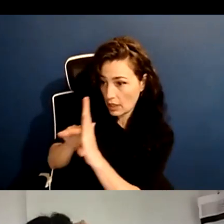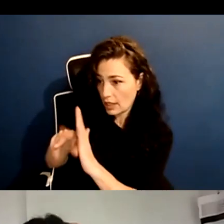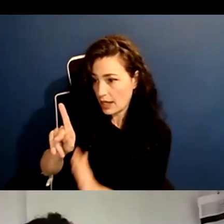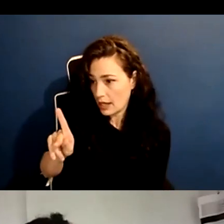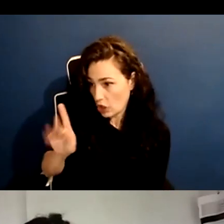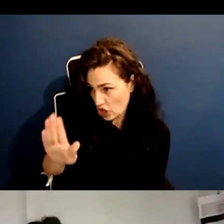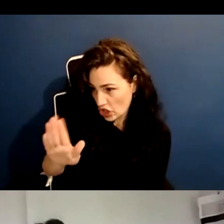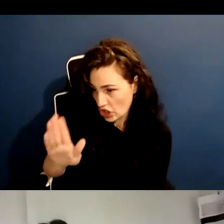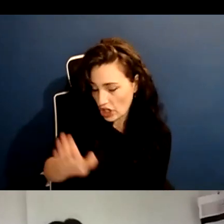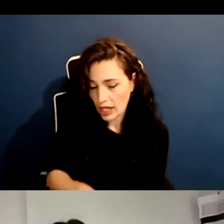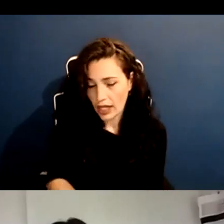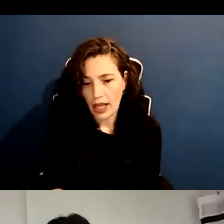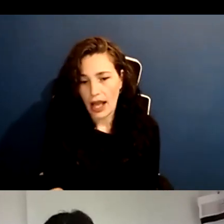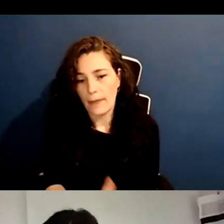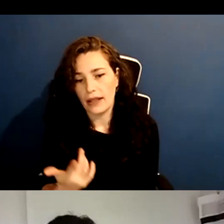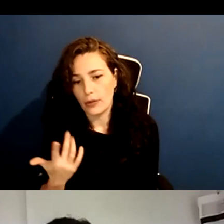more time went on,